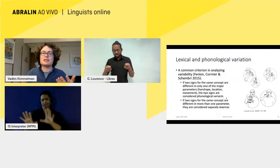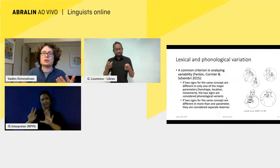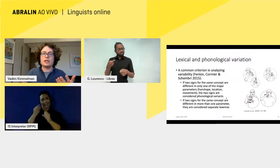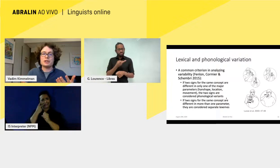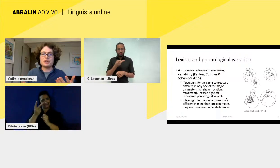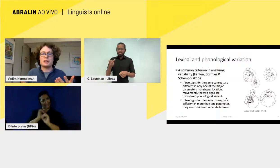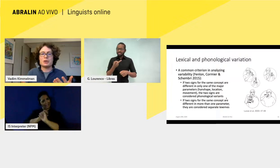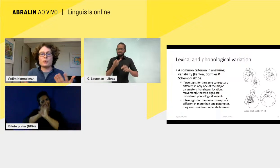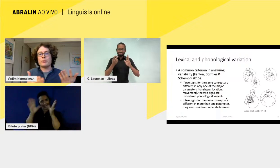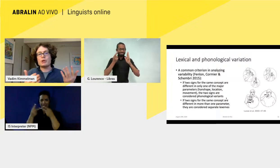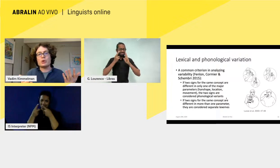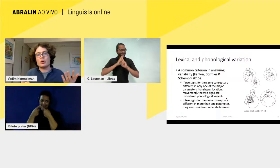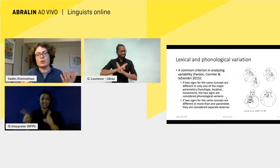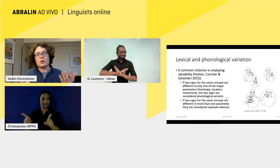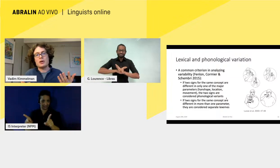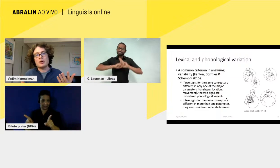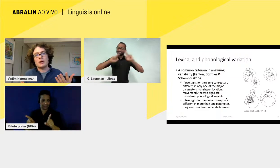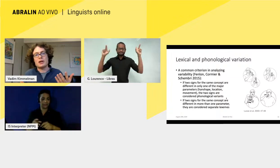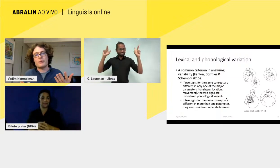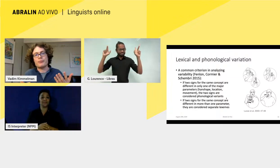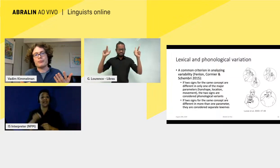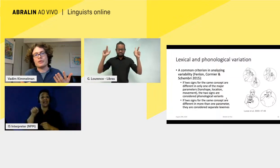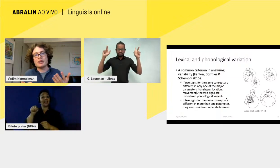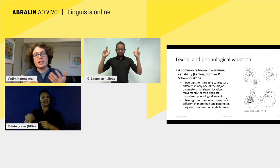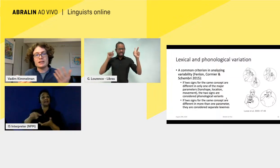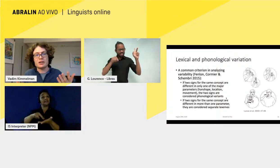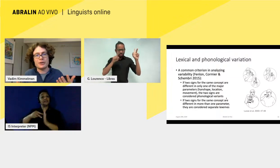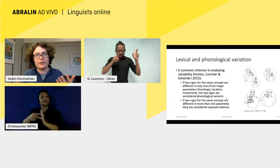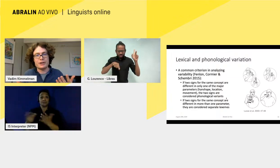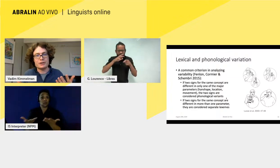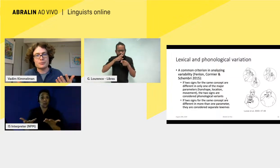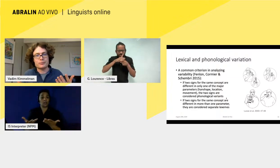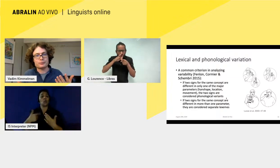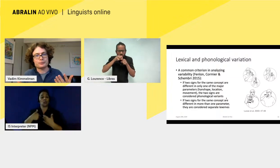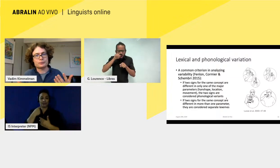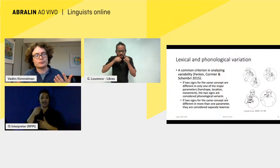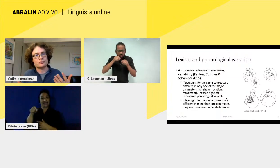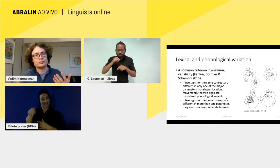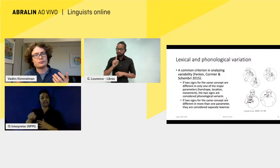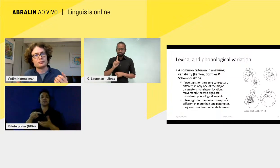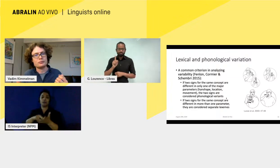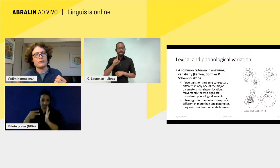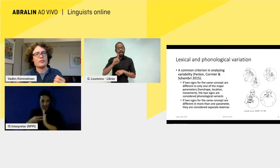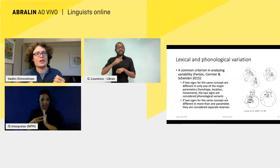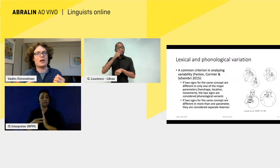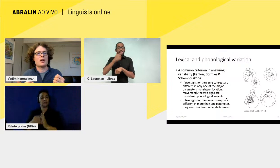So this situation we will call lexical variance.